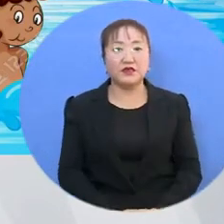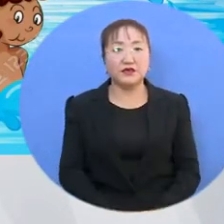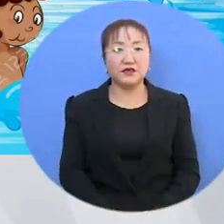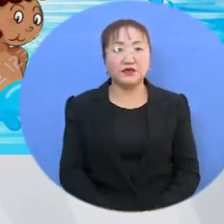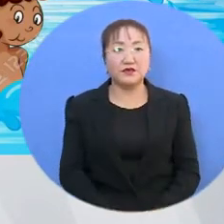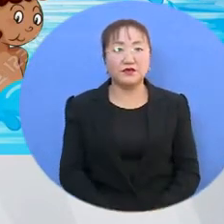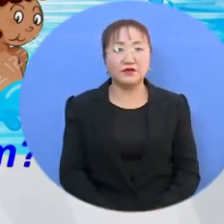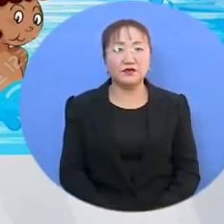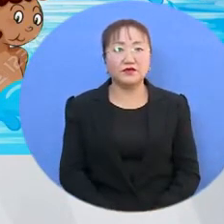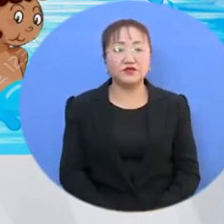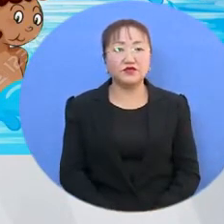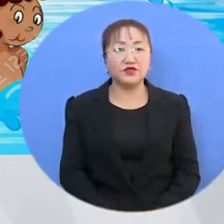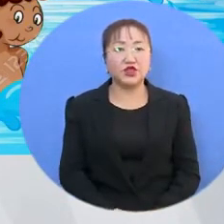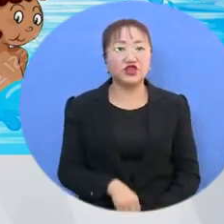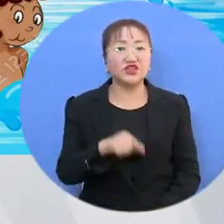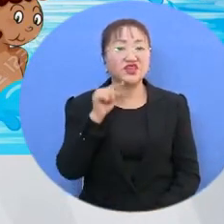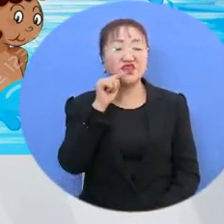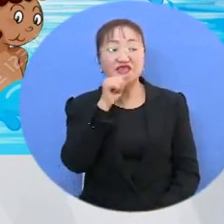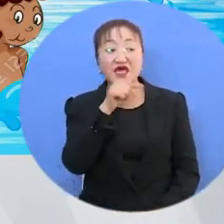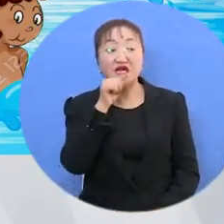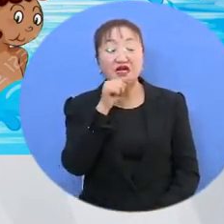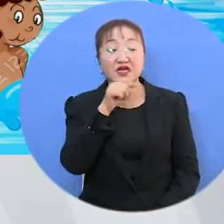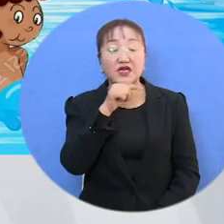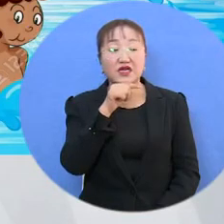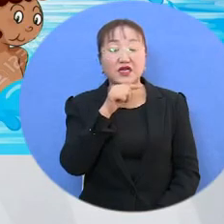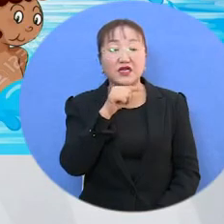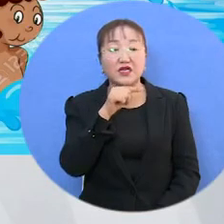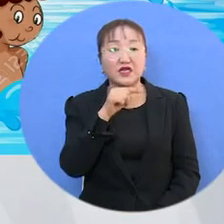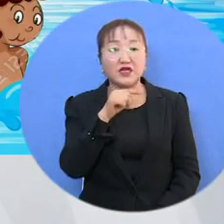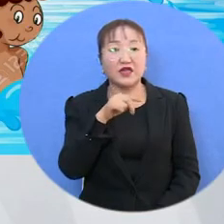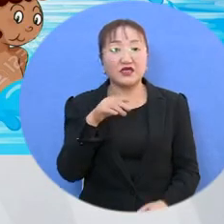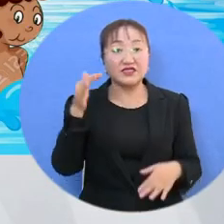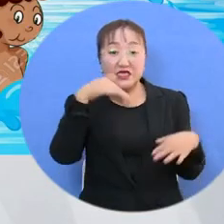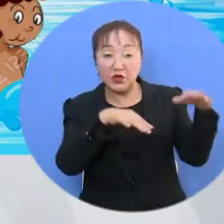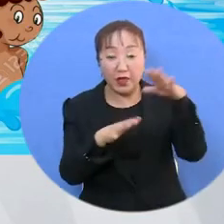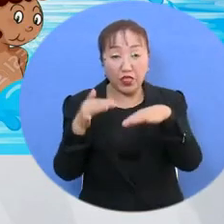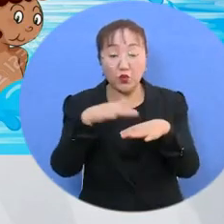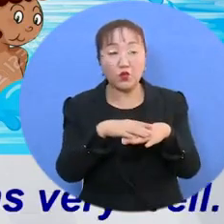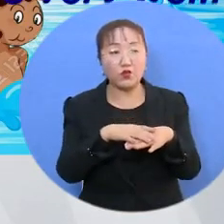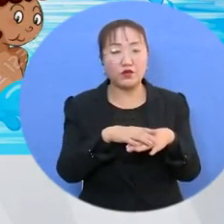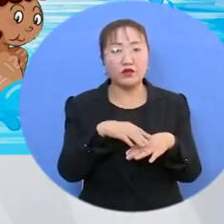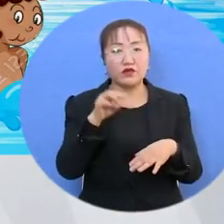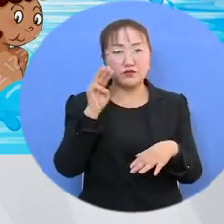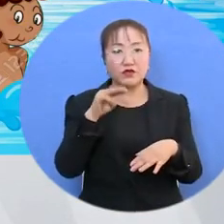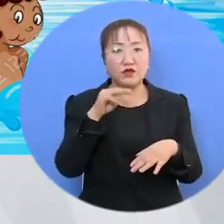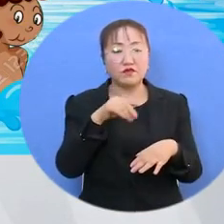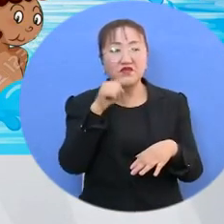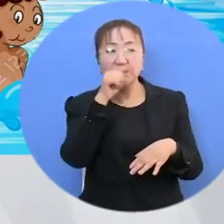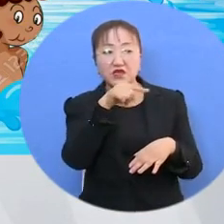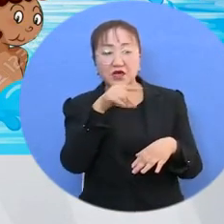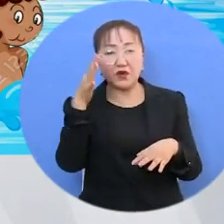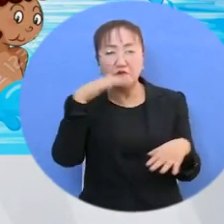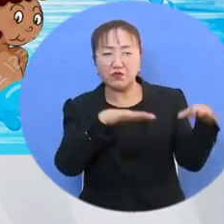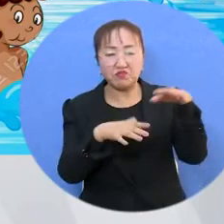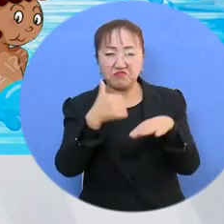Does he swim? Does he swim? Yes. He swims very